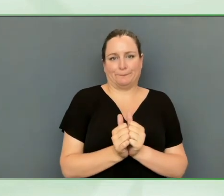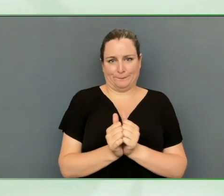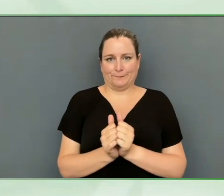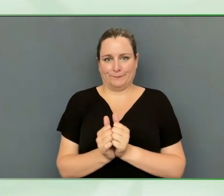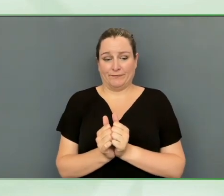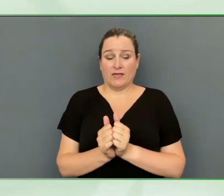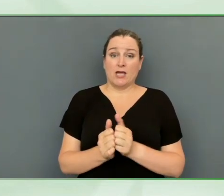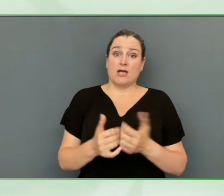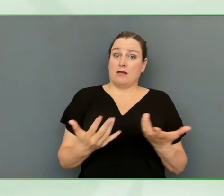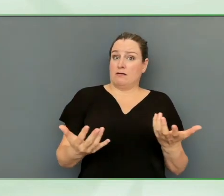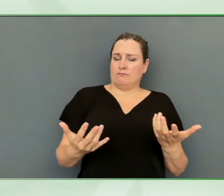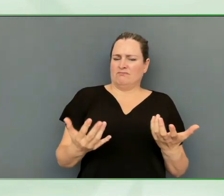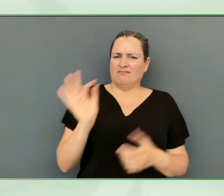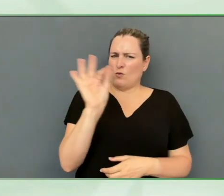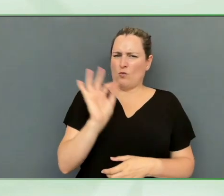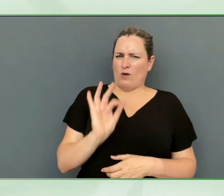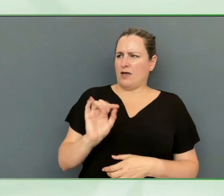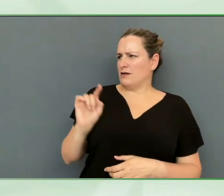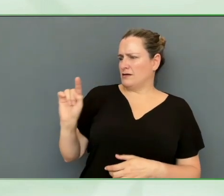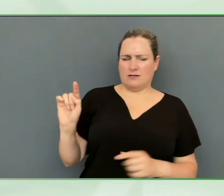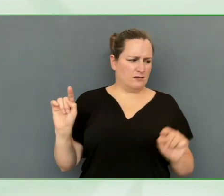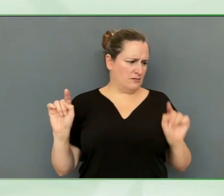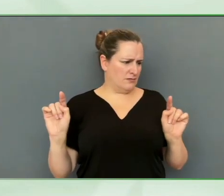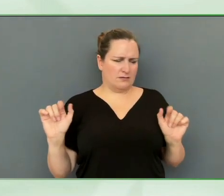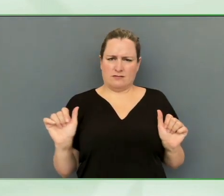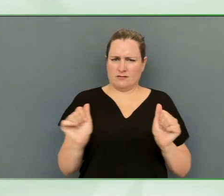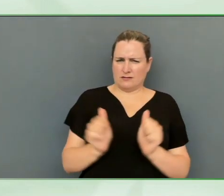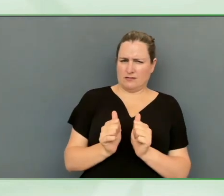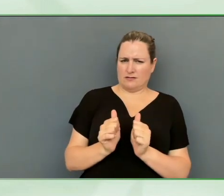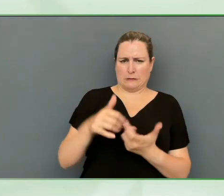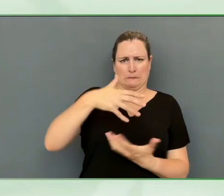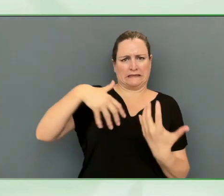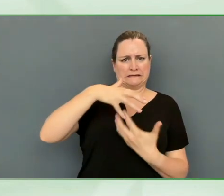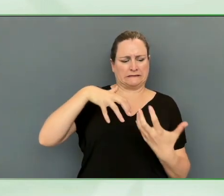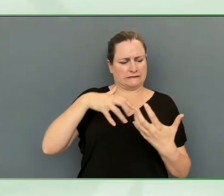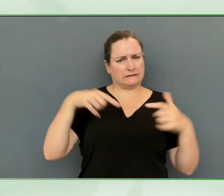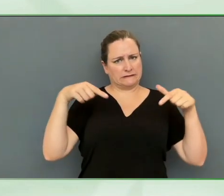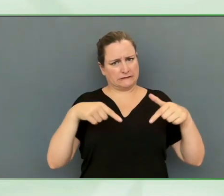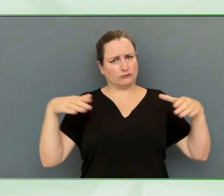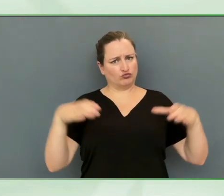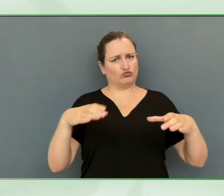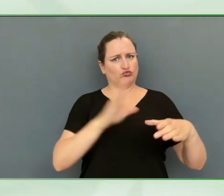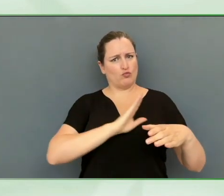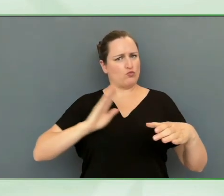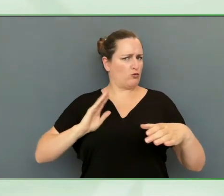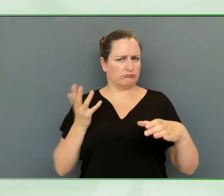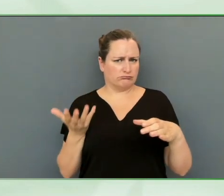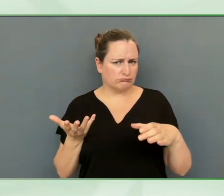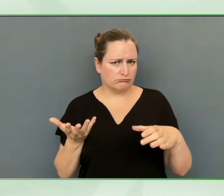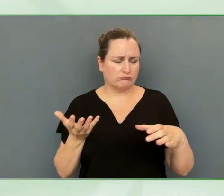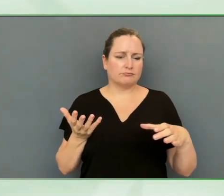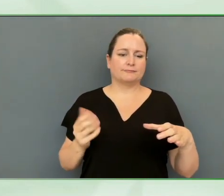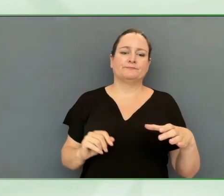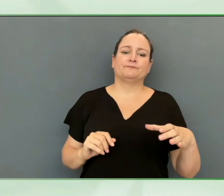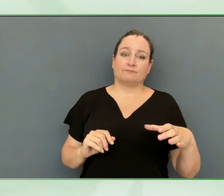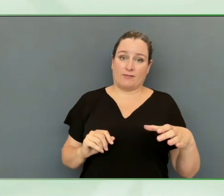have in shaping the regulations that we at the Access Board finalize. Because all the regulation